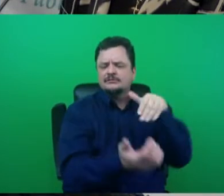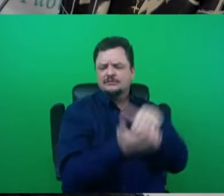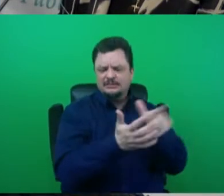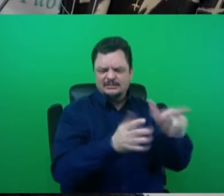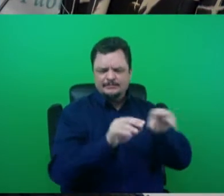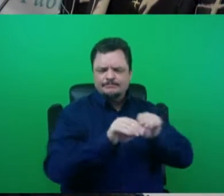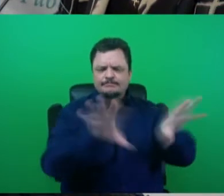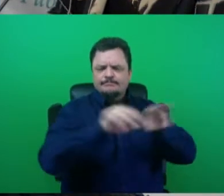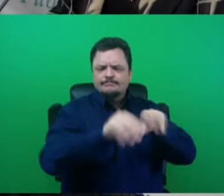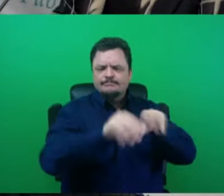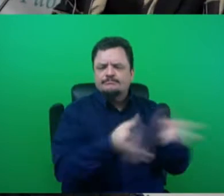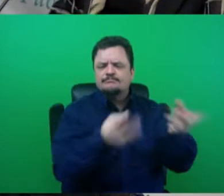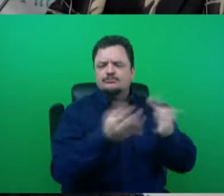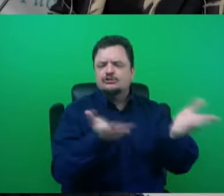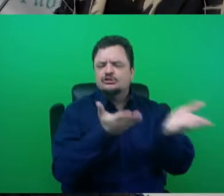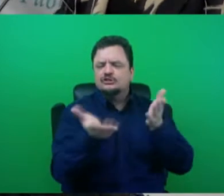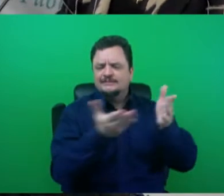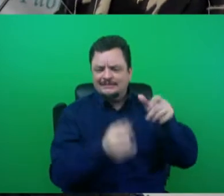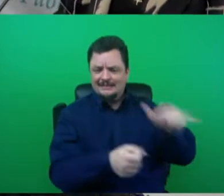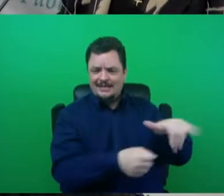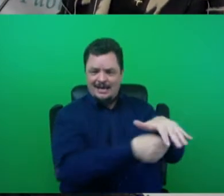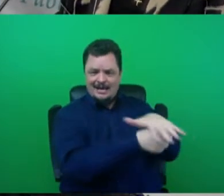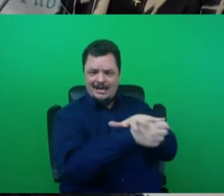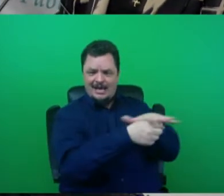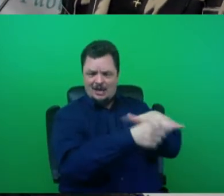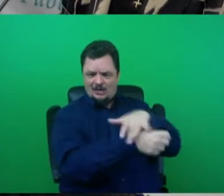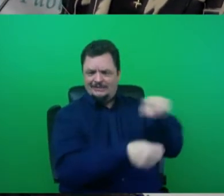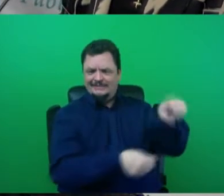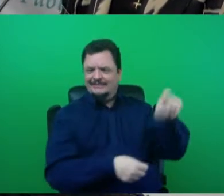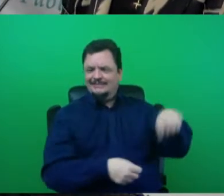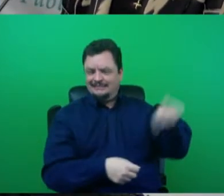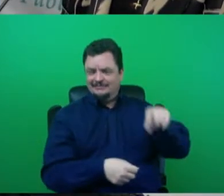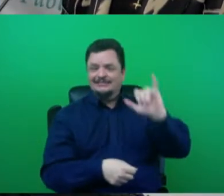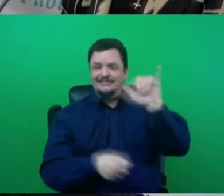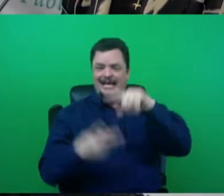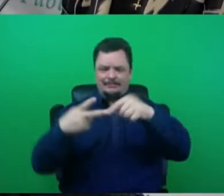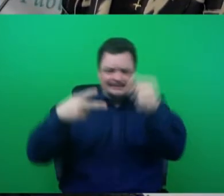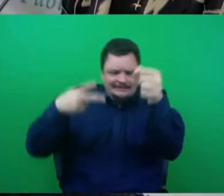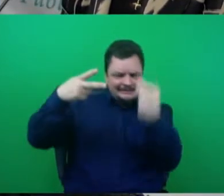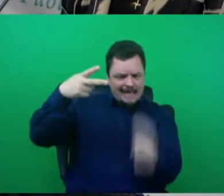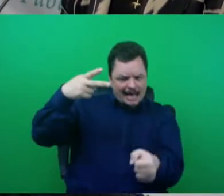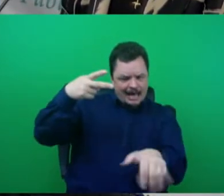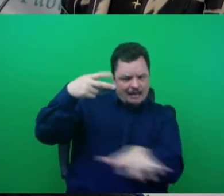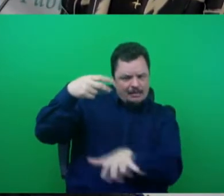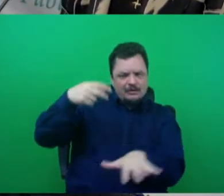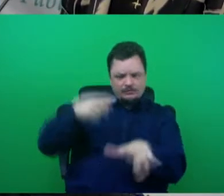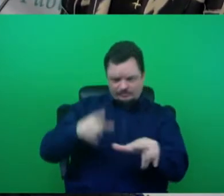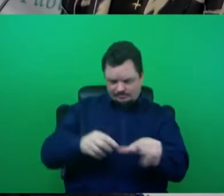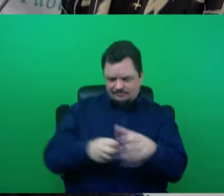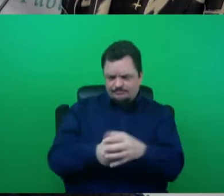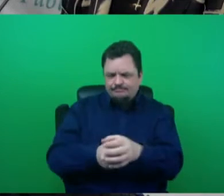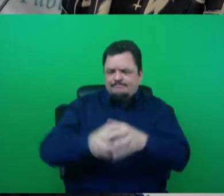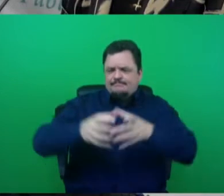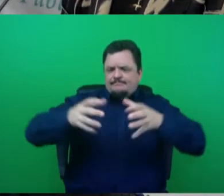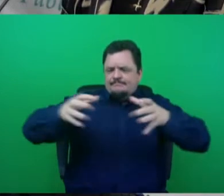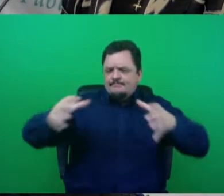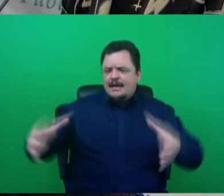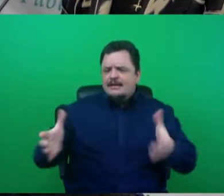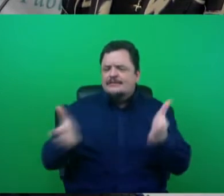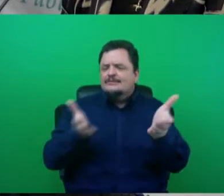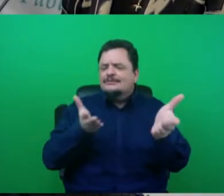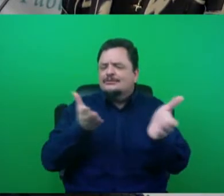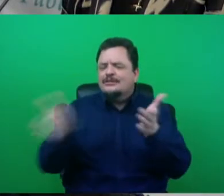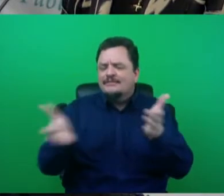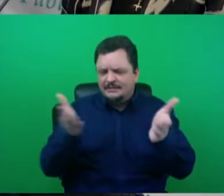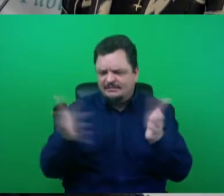Health South in 2020, which again expanded our services, including COVID-19 testing and